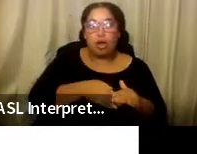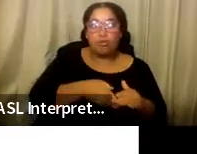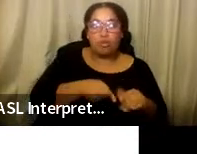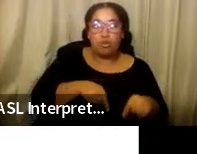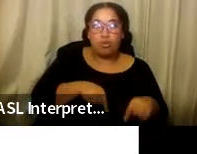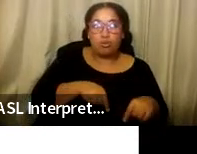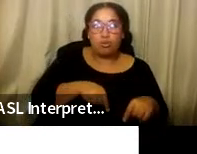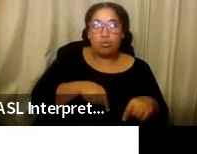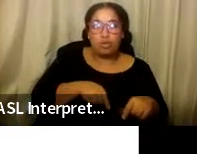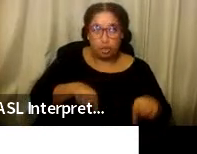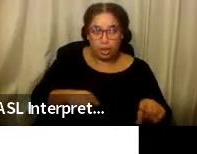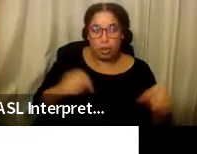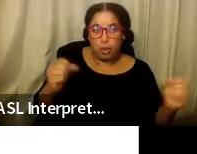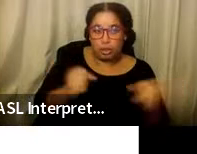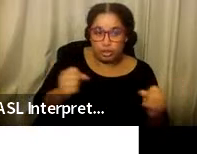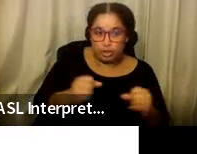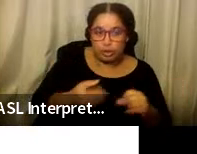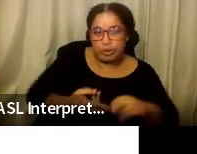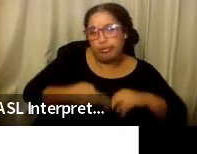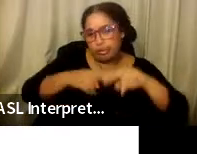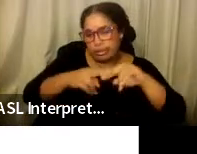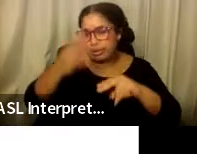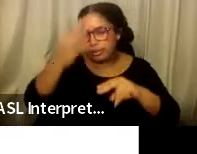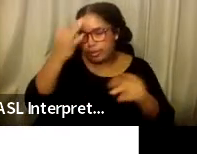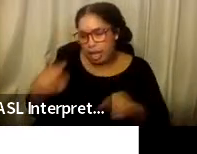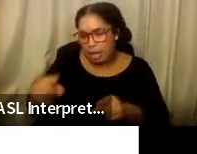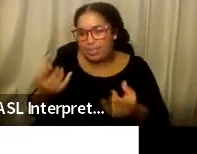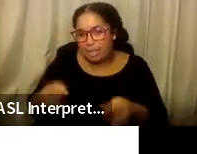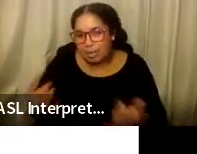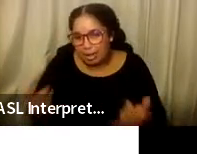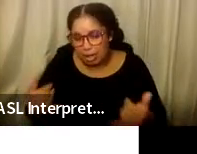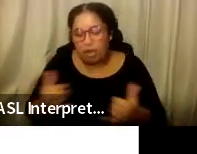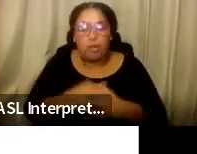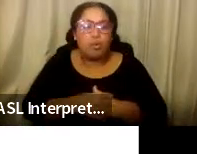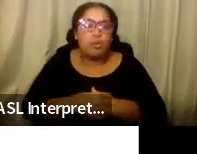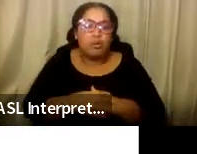winter surge. We've seen this coming. We're in the thick of it right now.